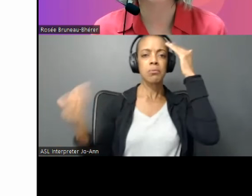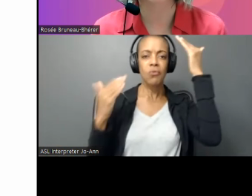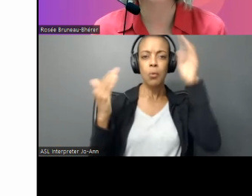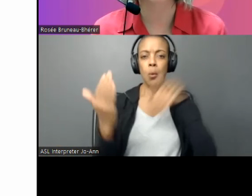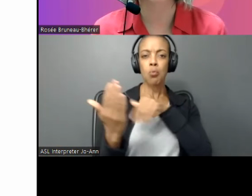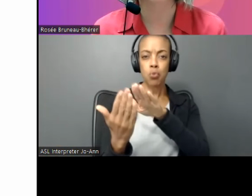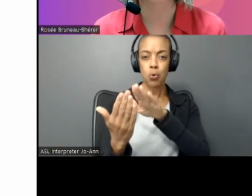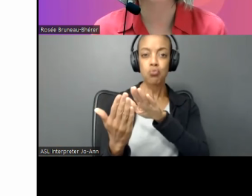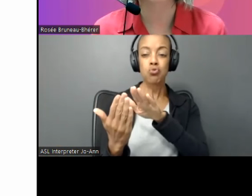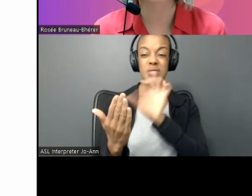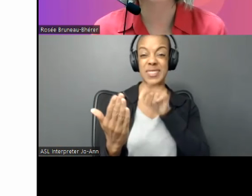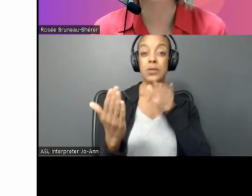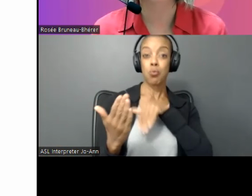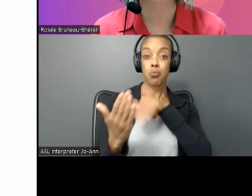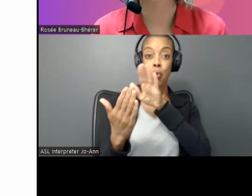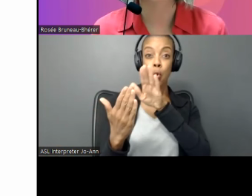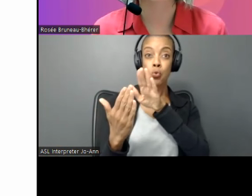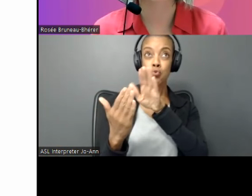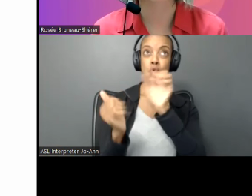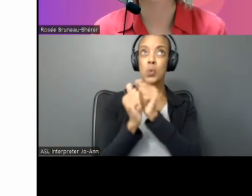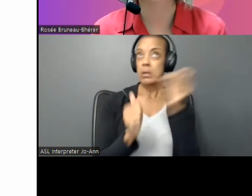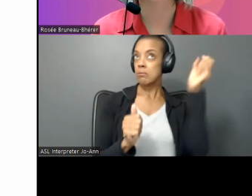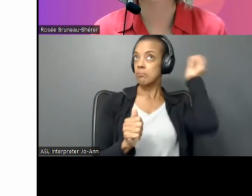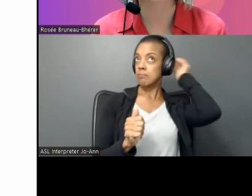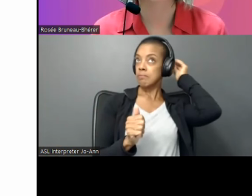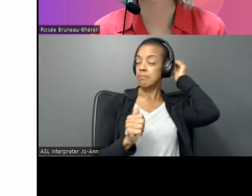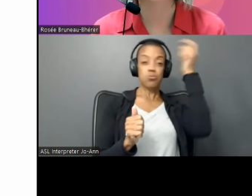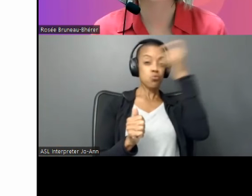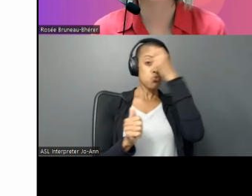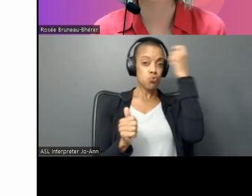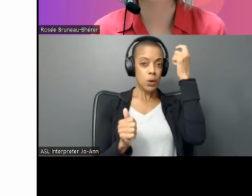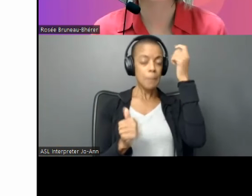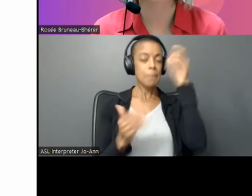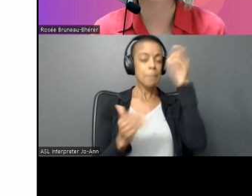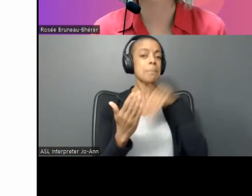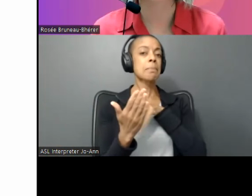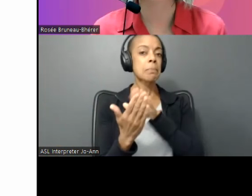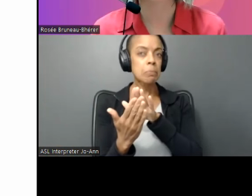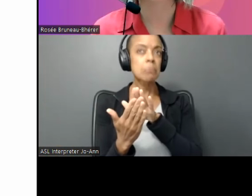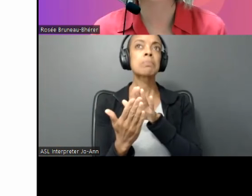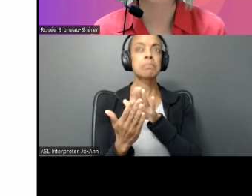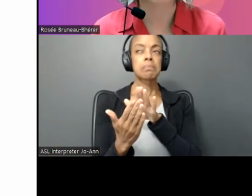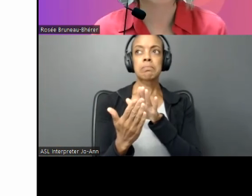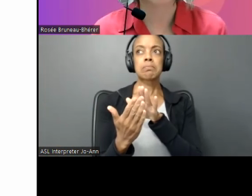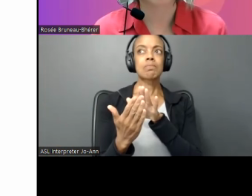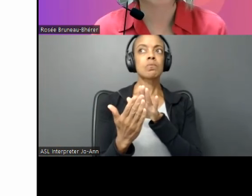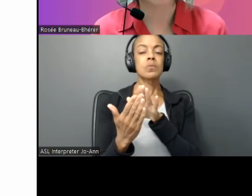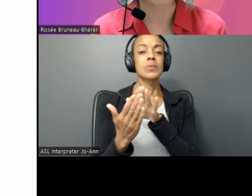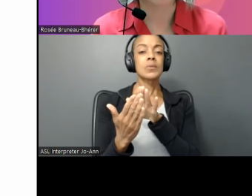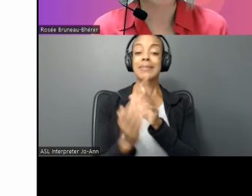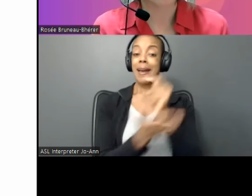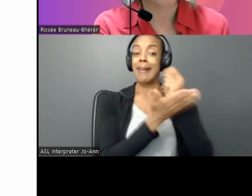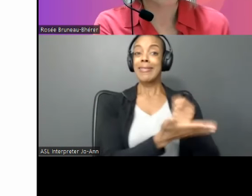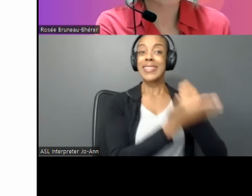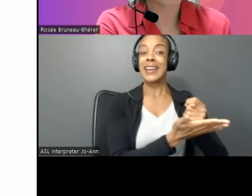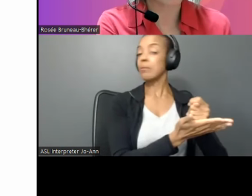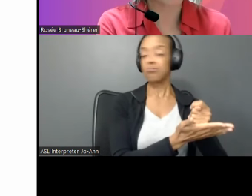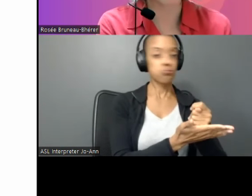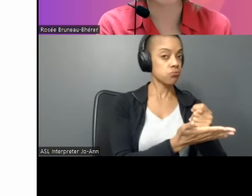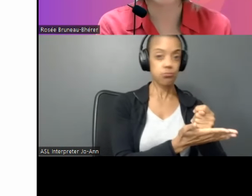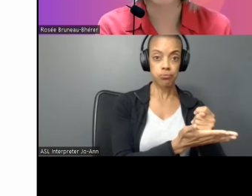that a trauma-informed approach is an approach that tries, it's an approach, it's not psychotherapy.